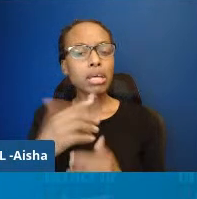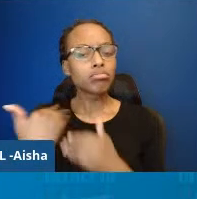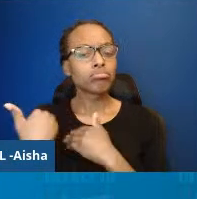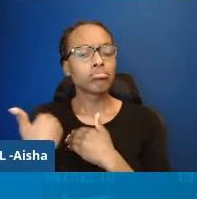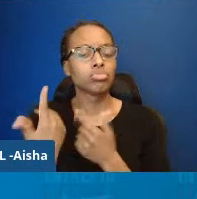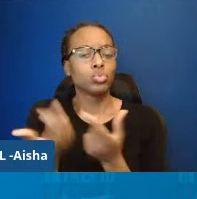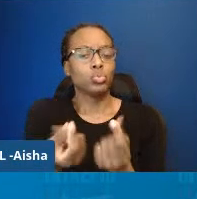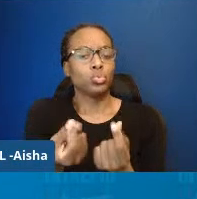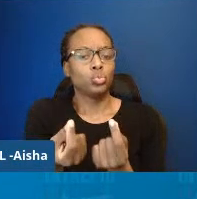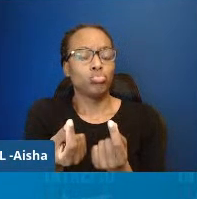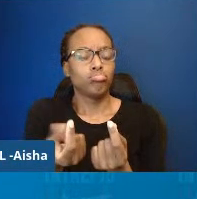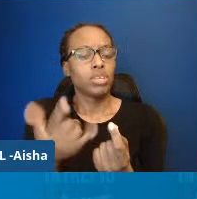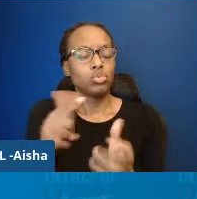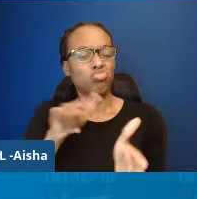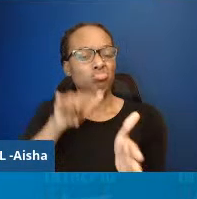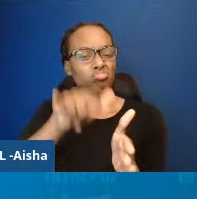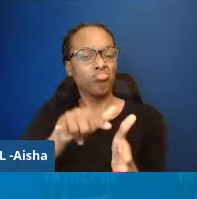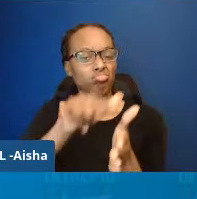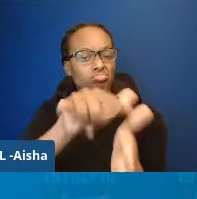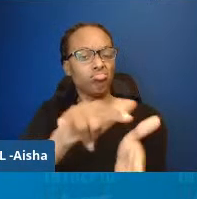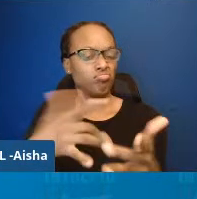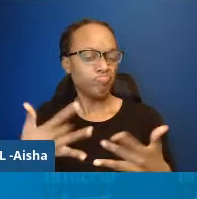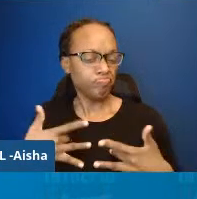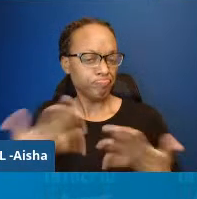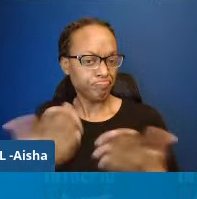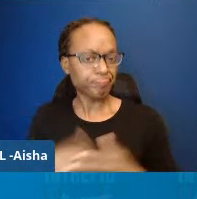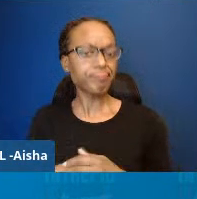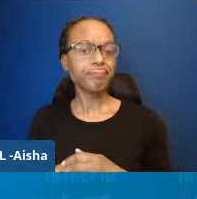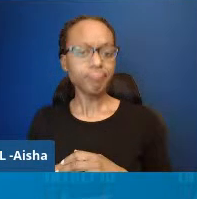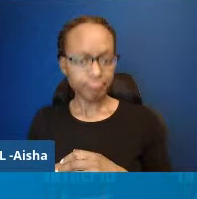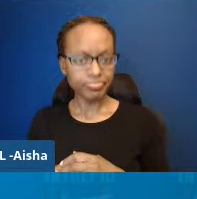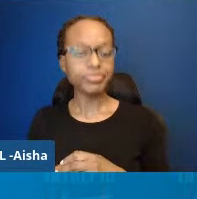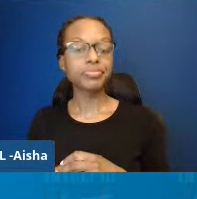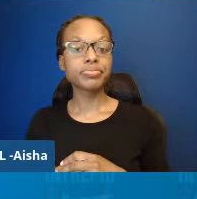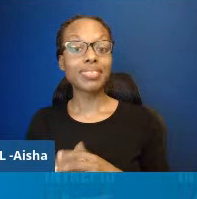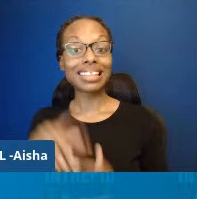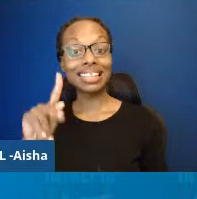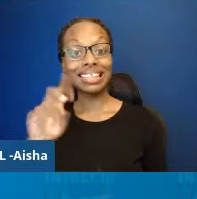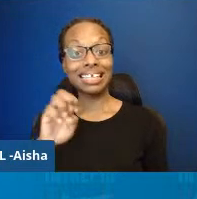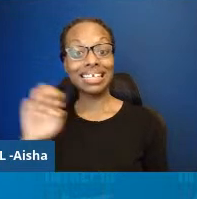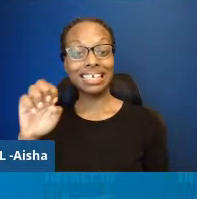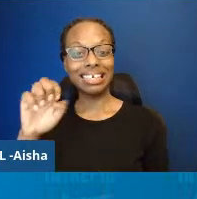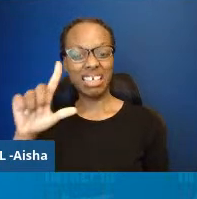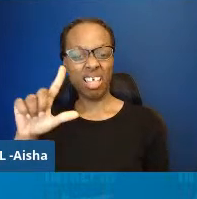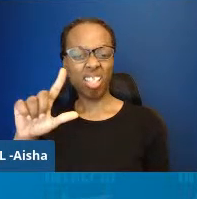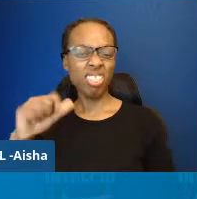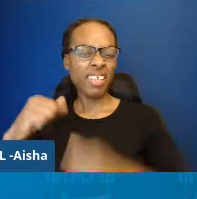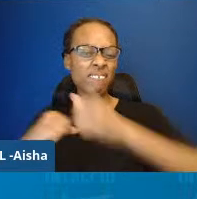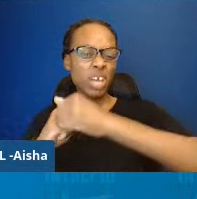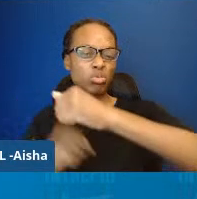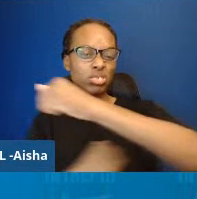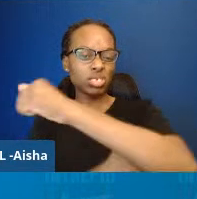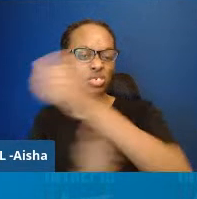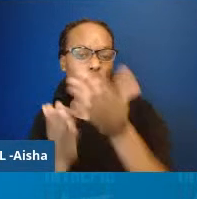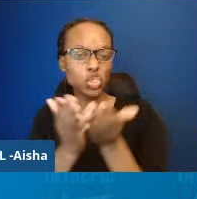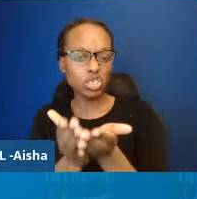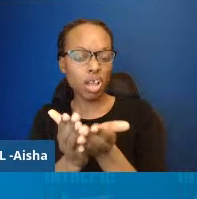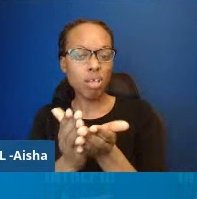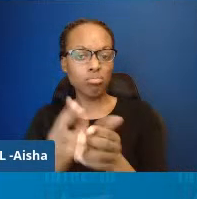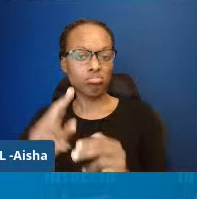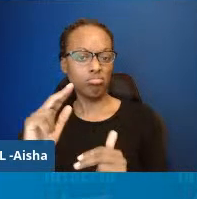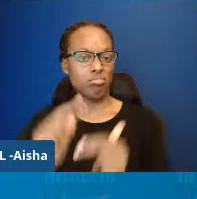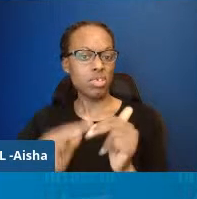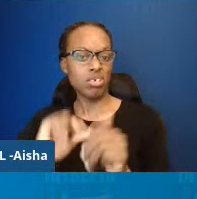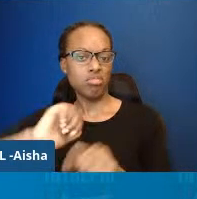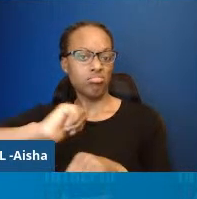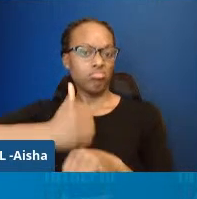carrier. Now, the foundation or the keel of the ship was laid in 1941. In fact, it was